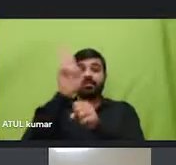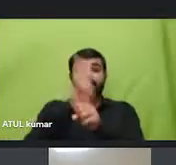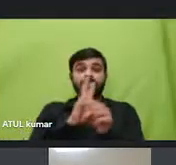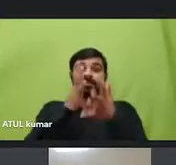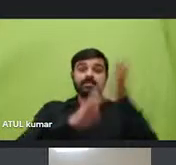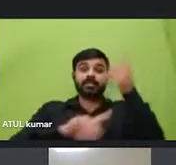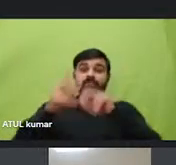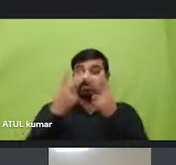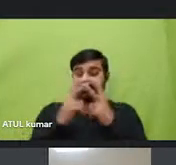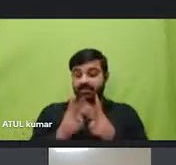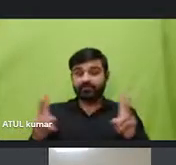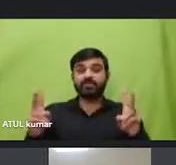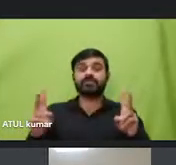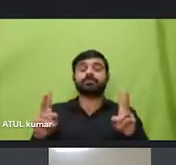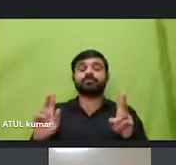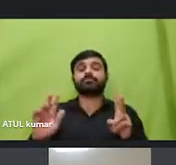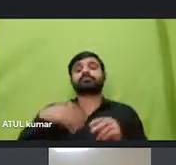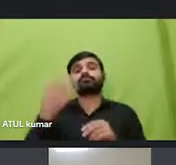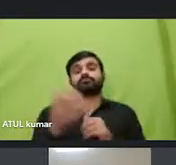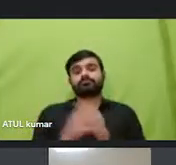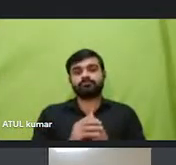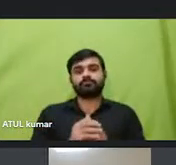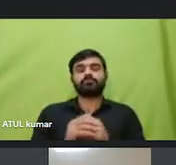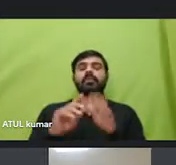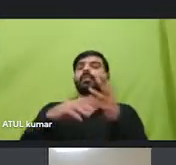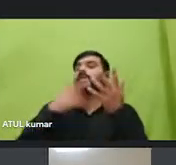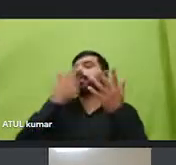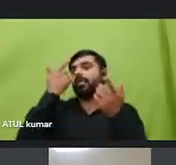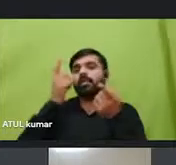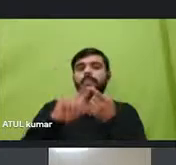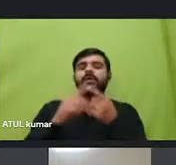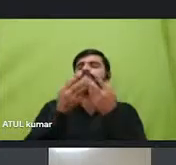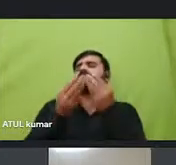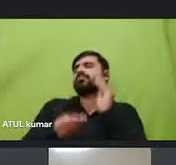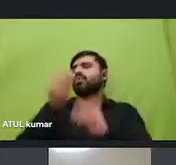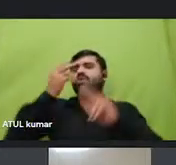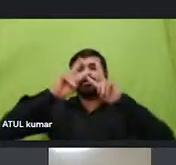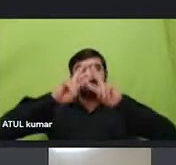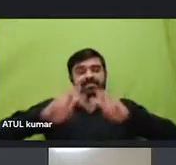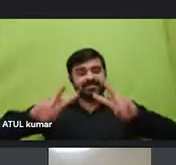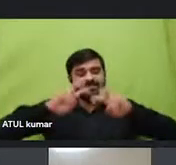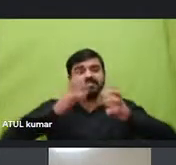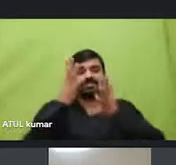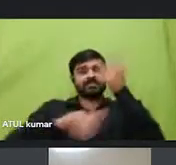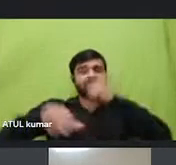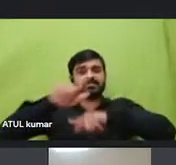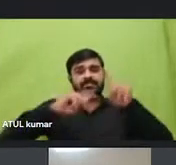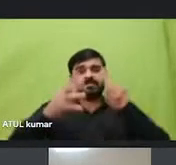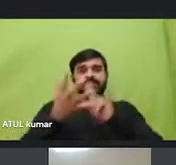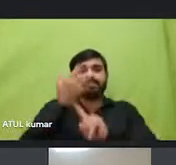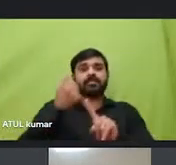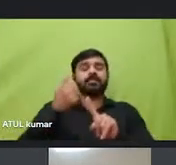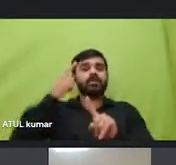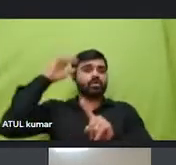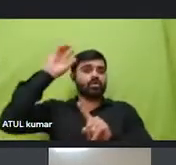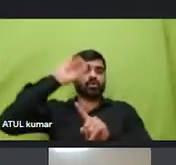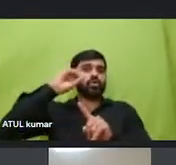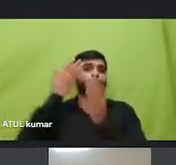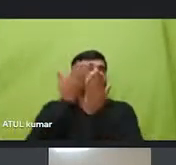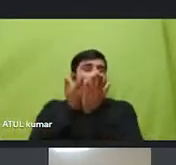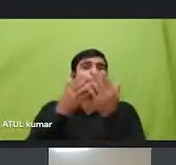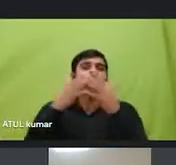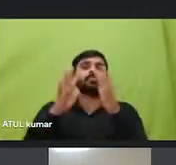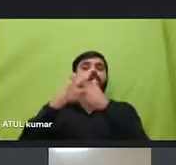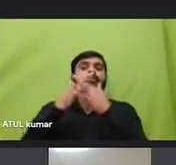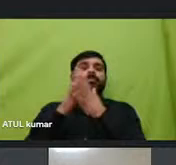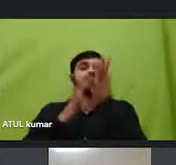sign languages. Unfortunately, most research on sign languages has been on European. I include American